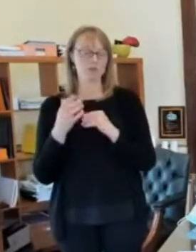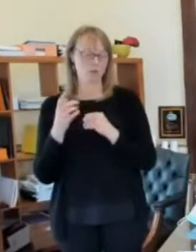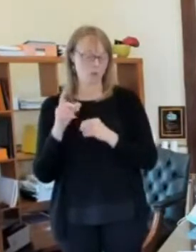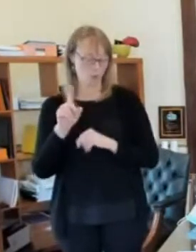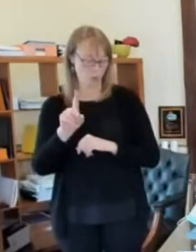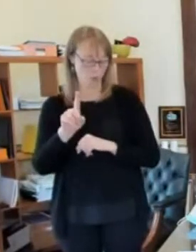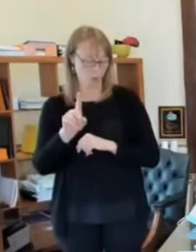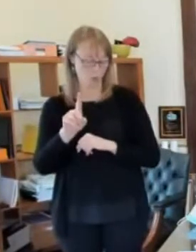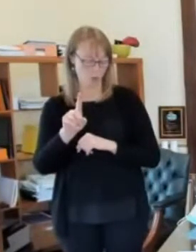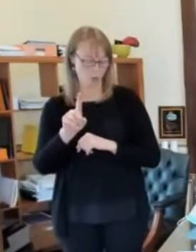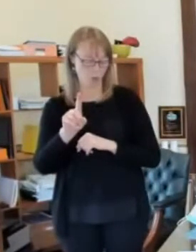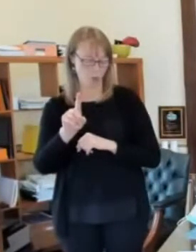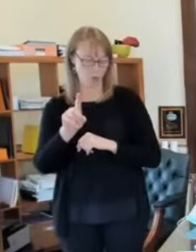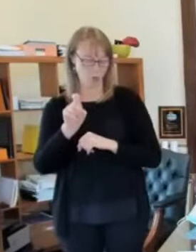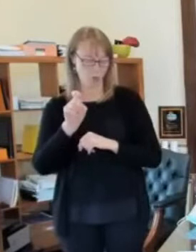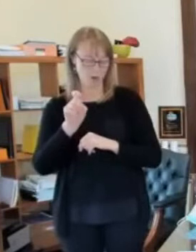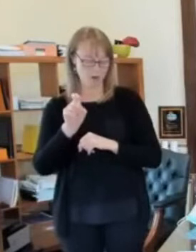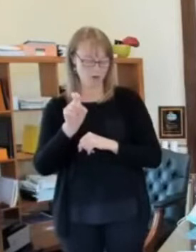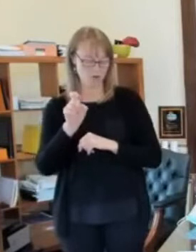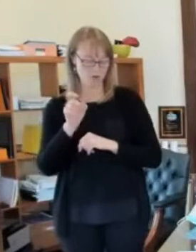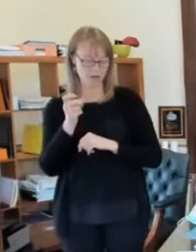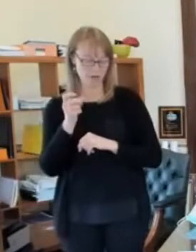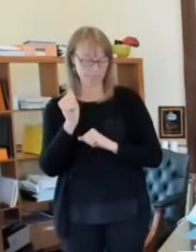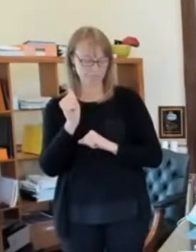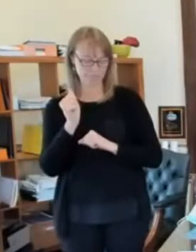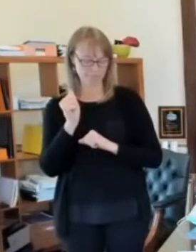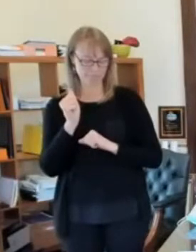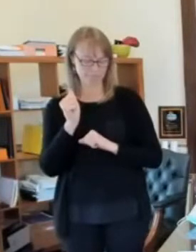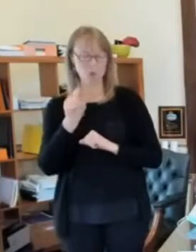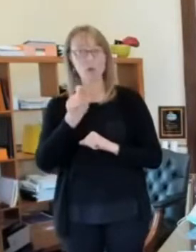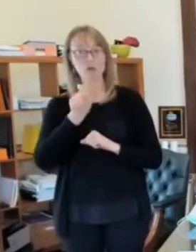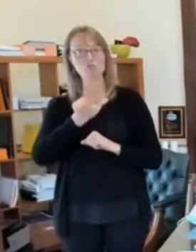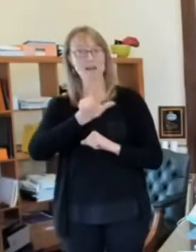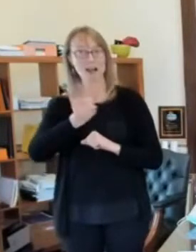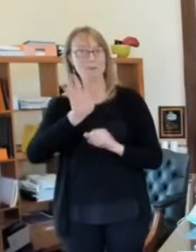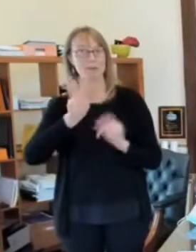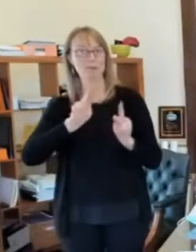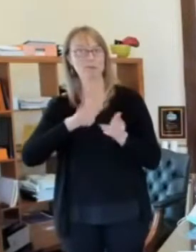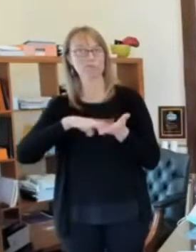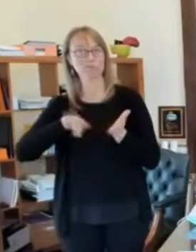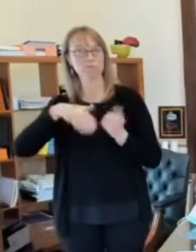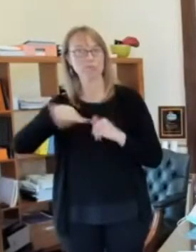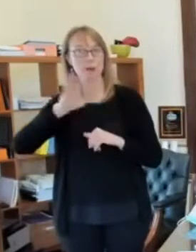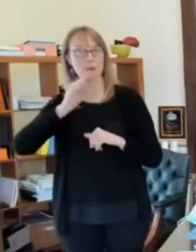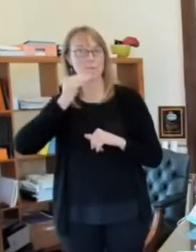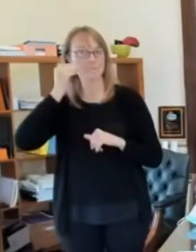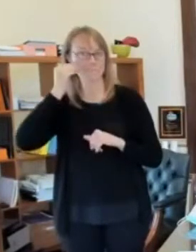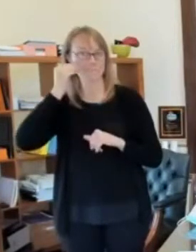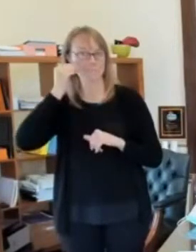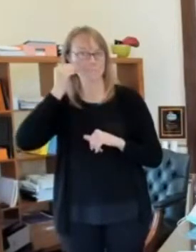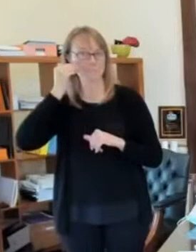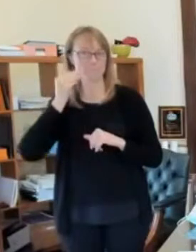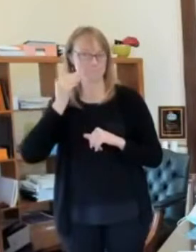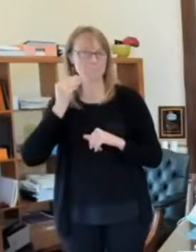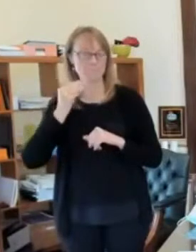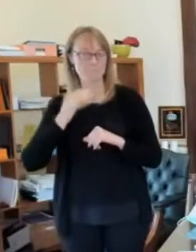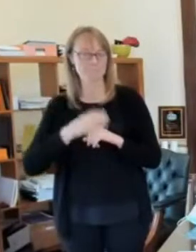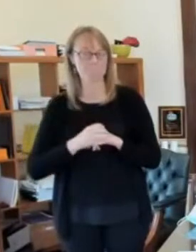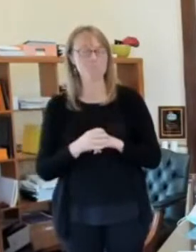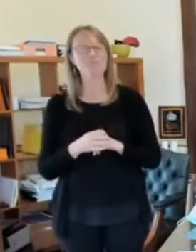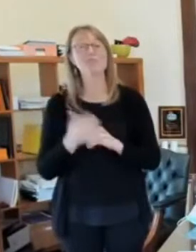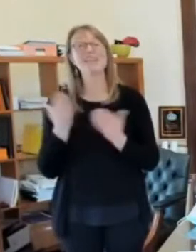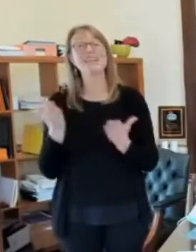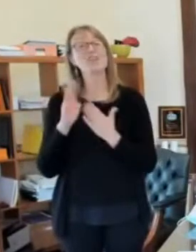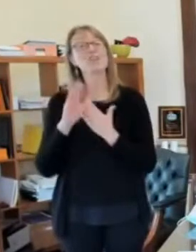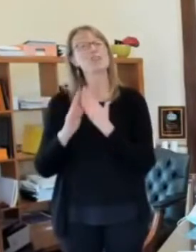rate, number of people in the hospital. We still, in the city of St. Louis, we are